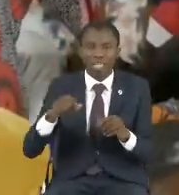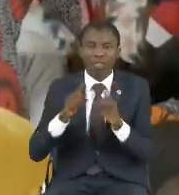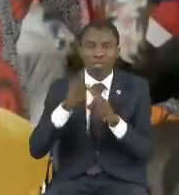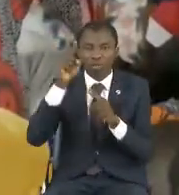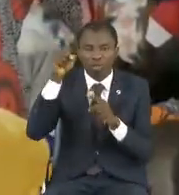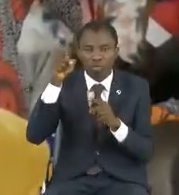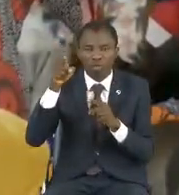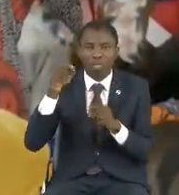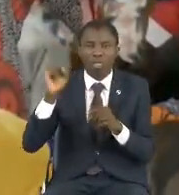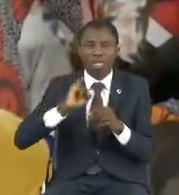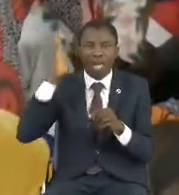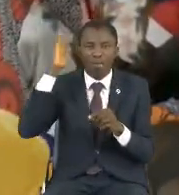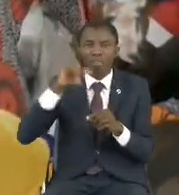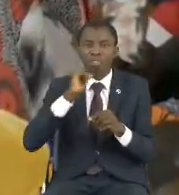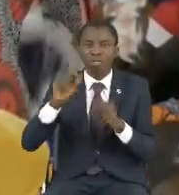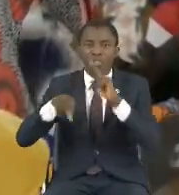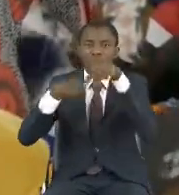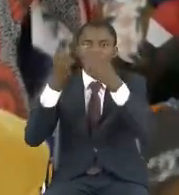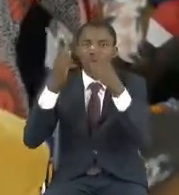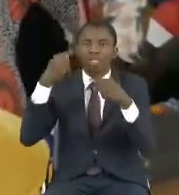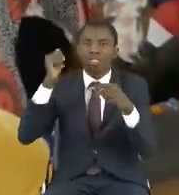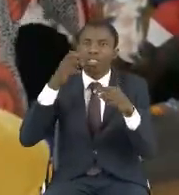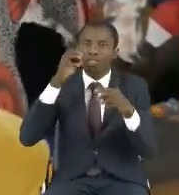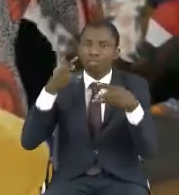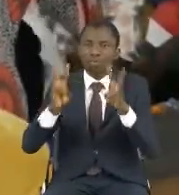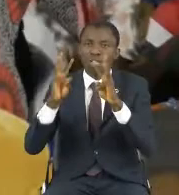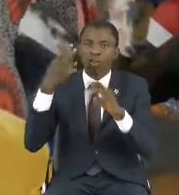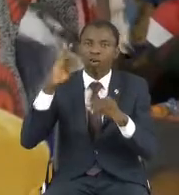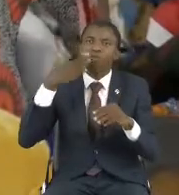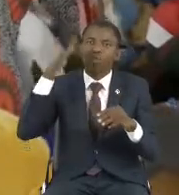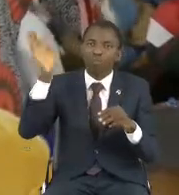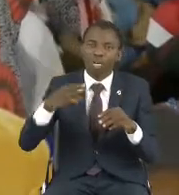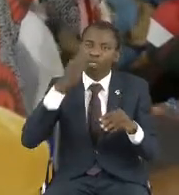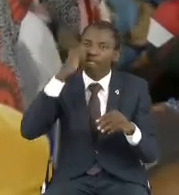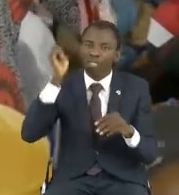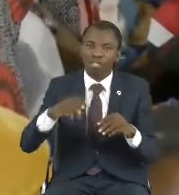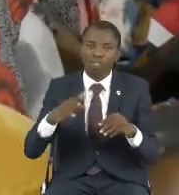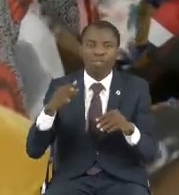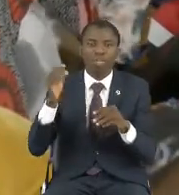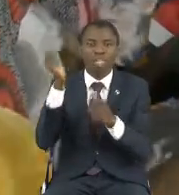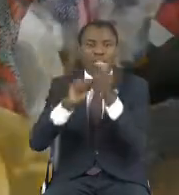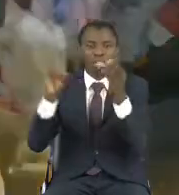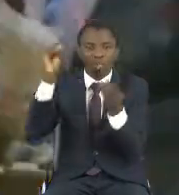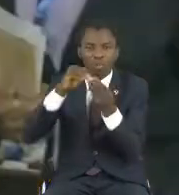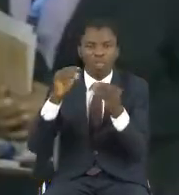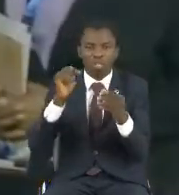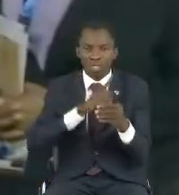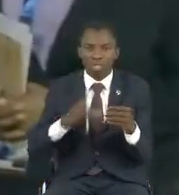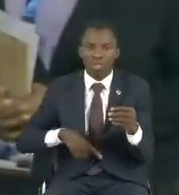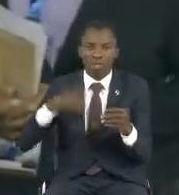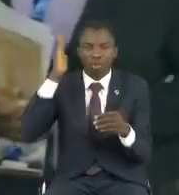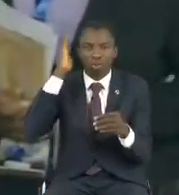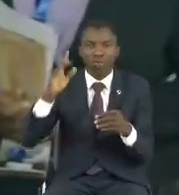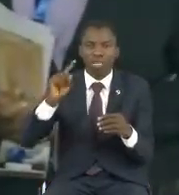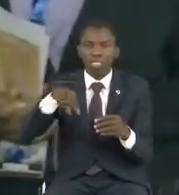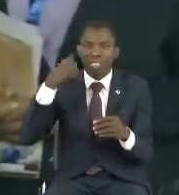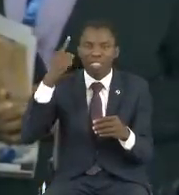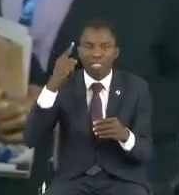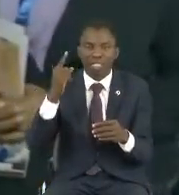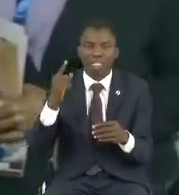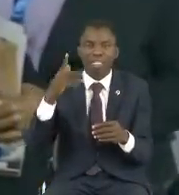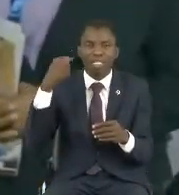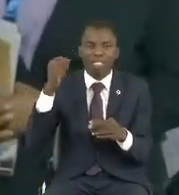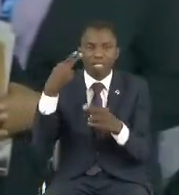evil anymore. Lord, receive me. And the Lord will say, today your name